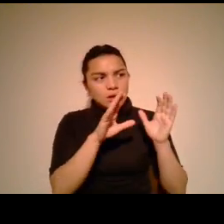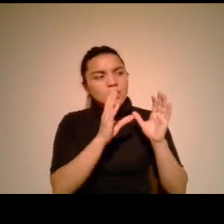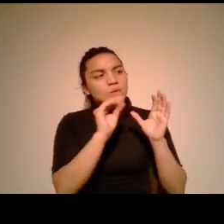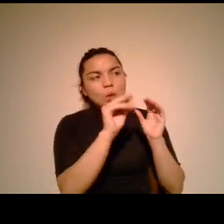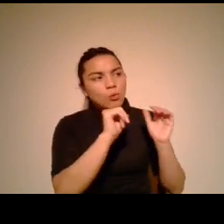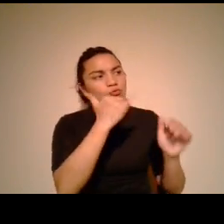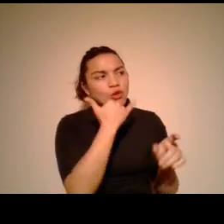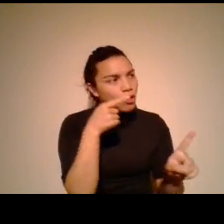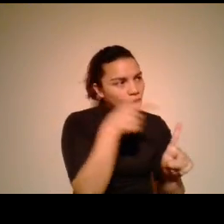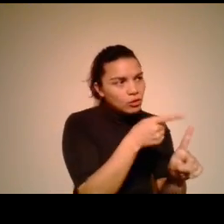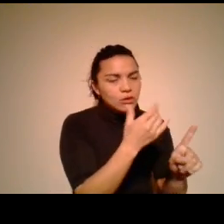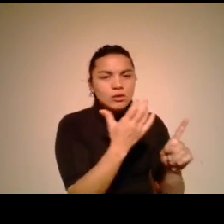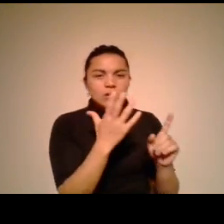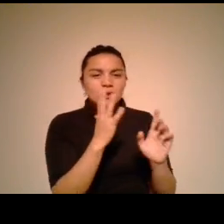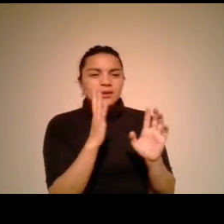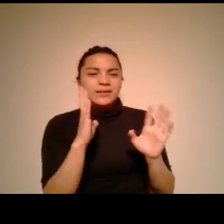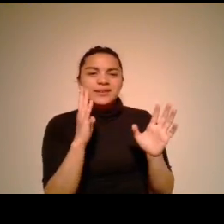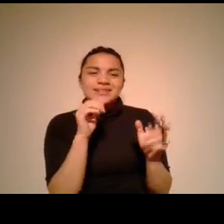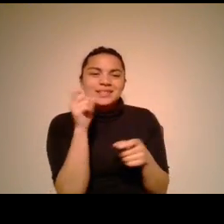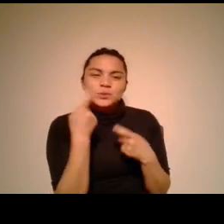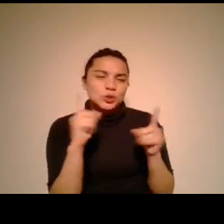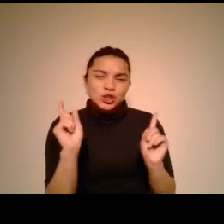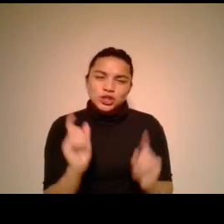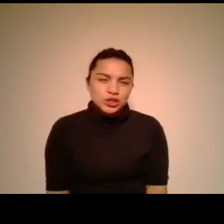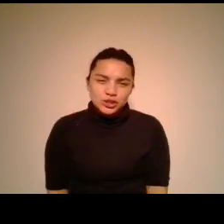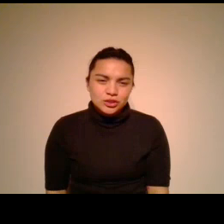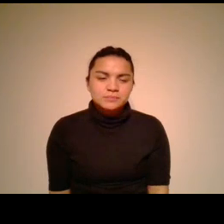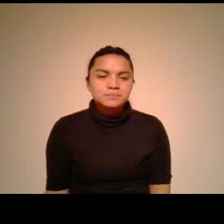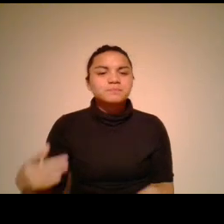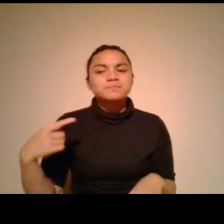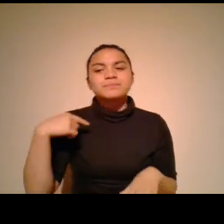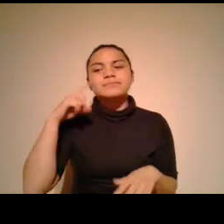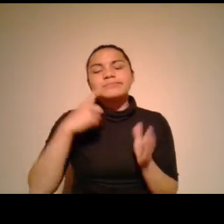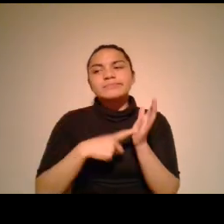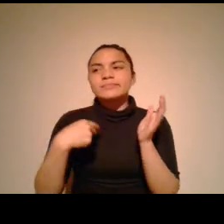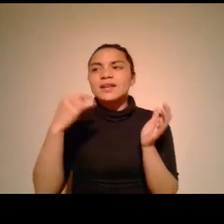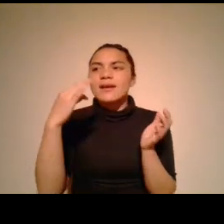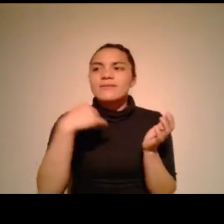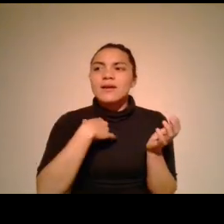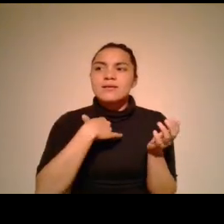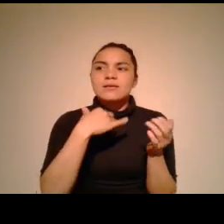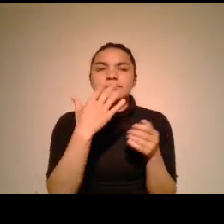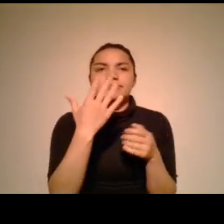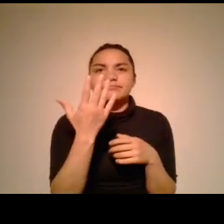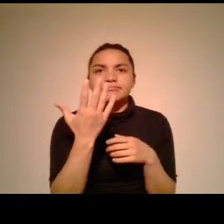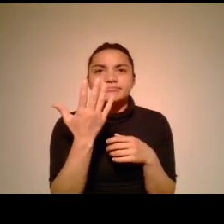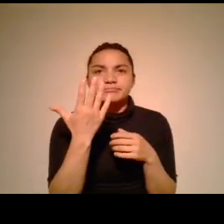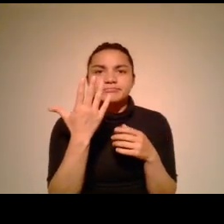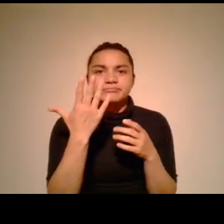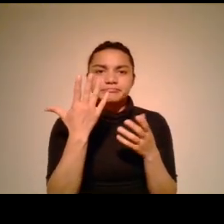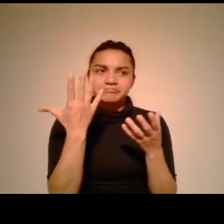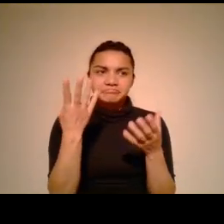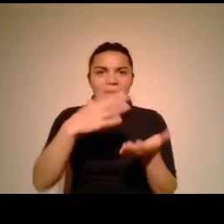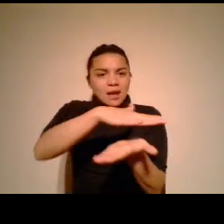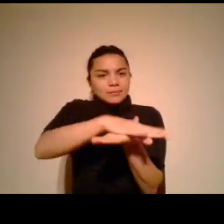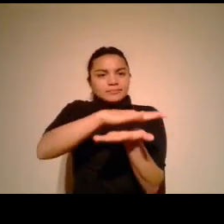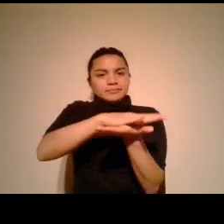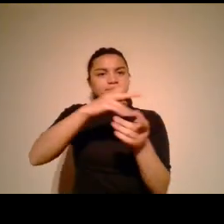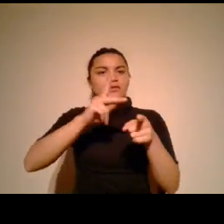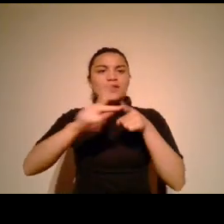something where over the times that I've been sort of in professional academia, I will